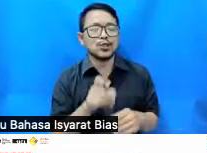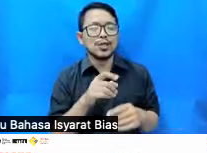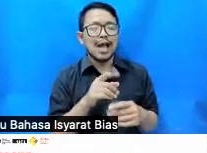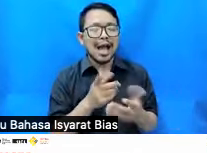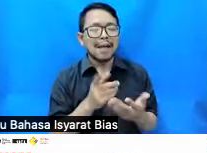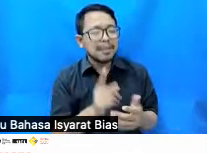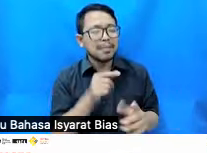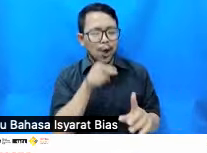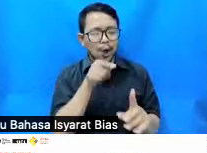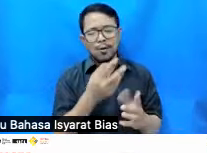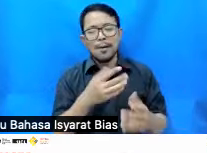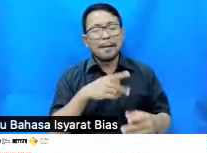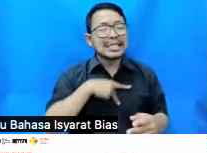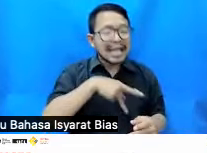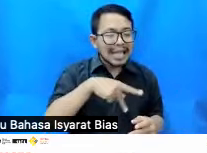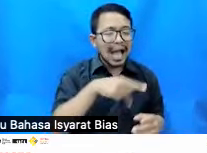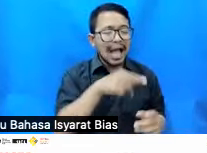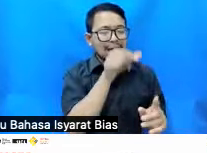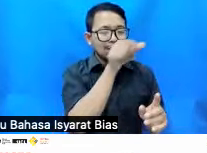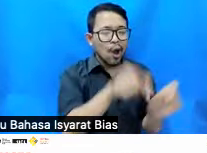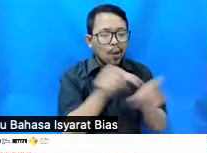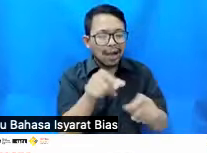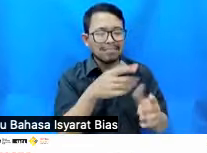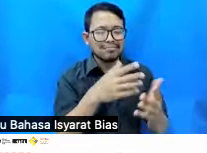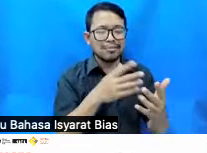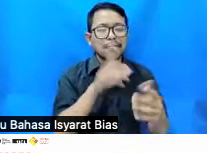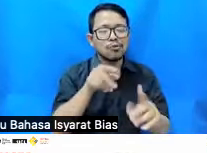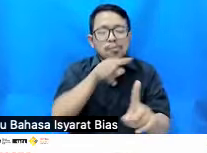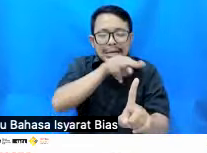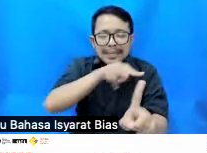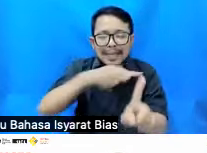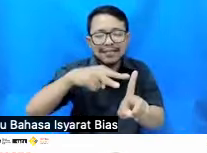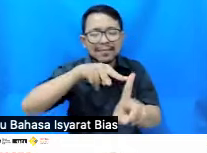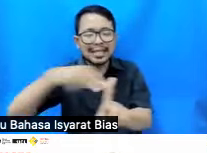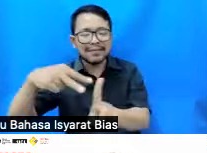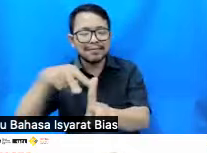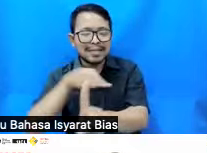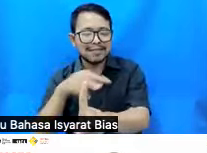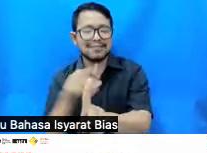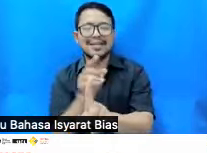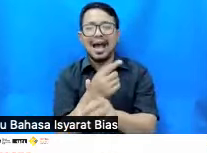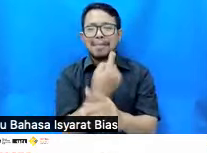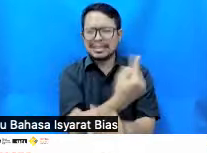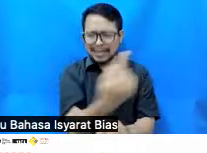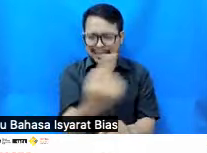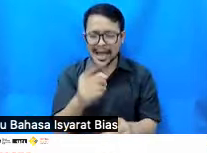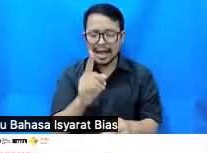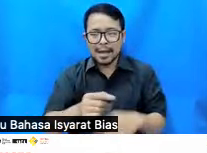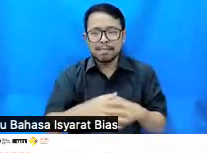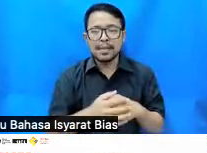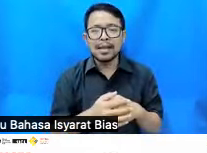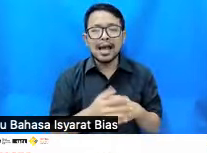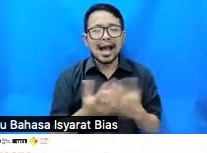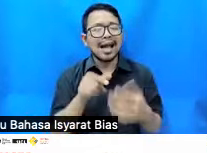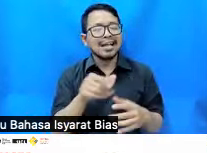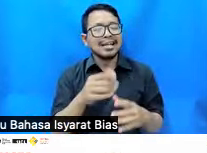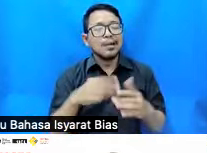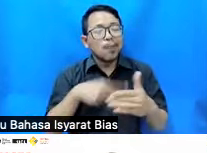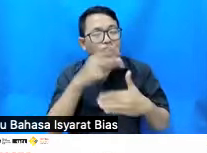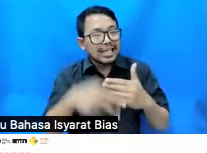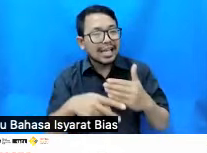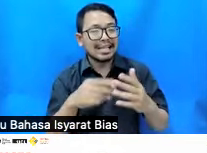projects. This also means embedding inclusion across every stage of a project. So that's from the beginning, from